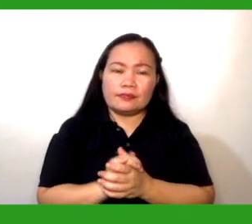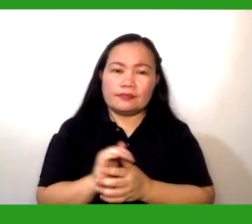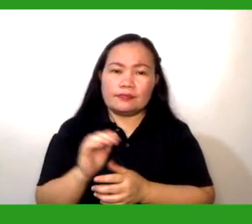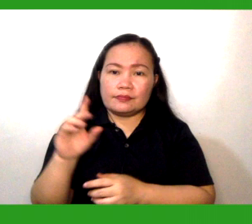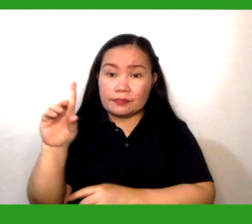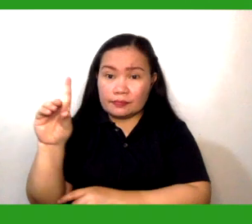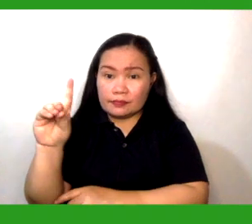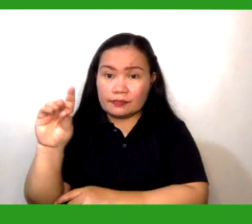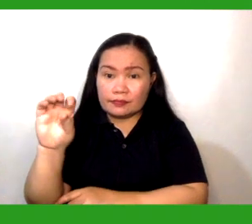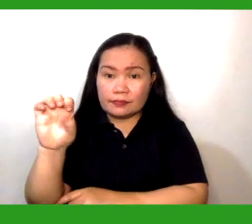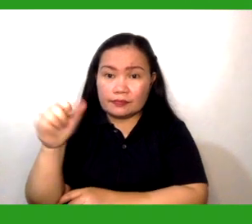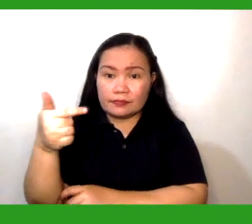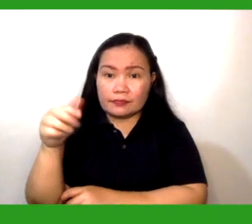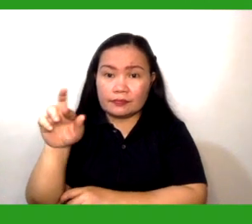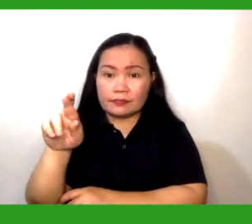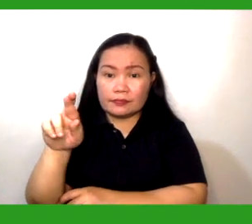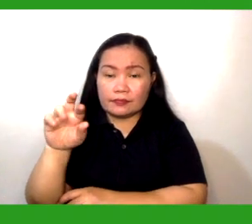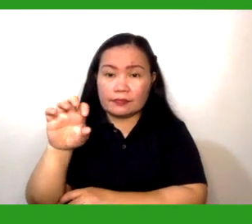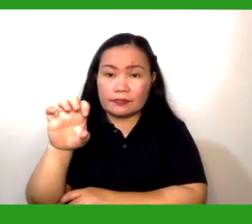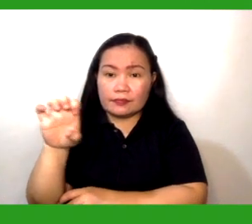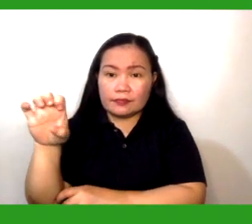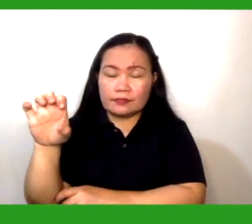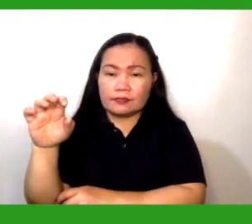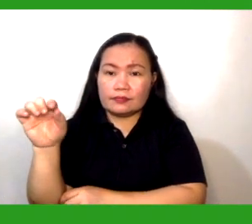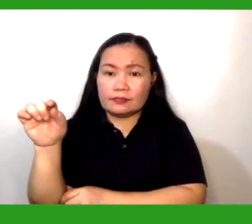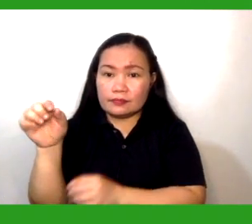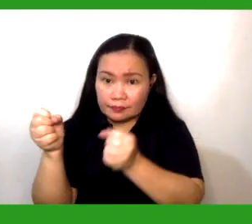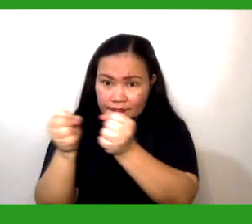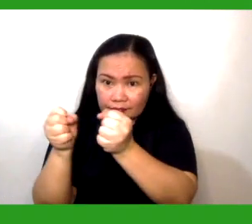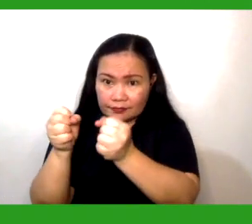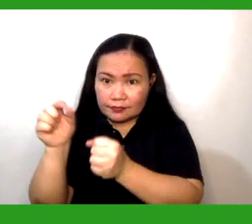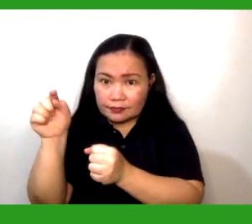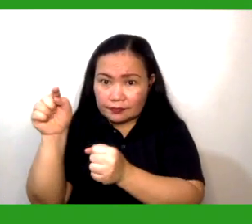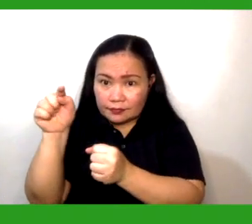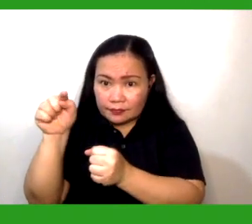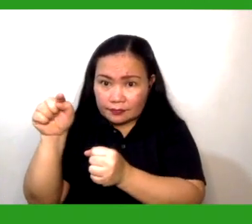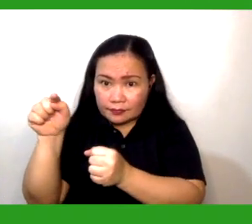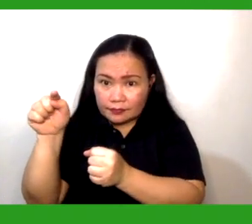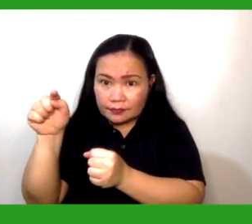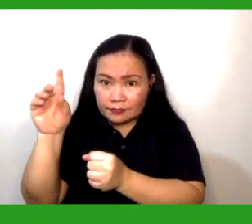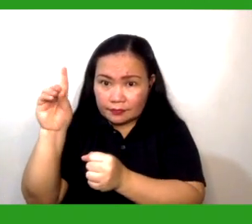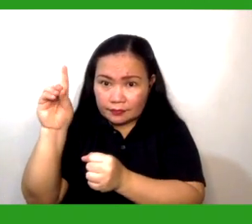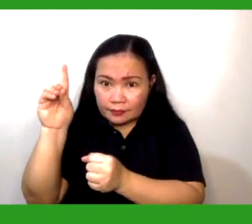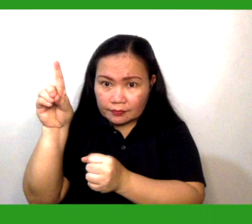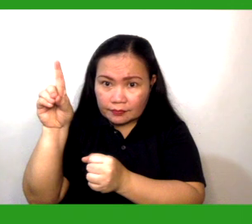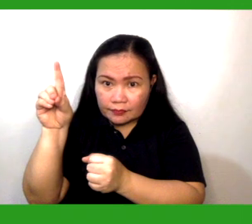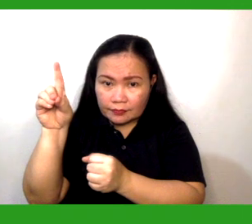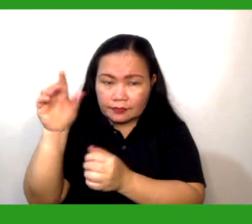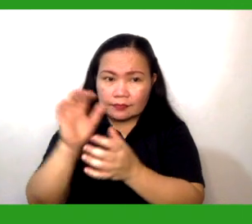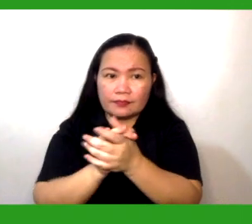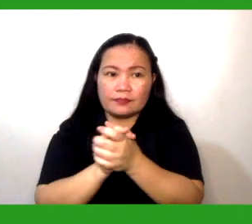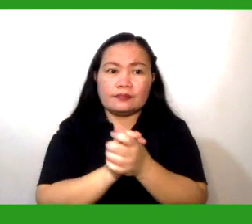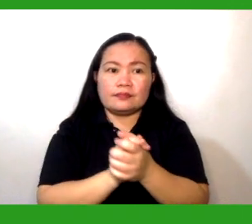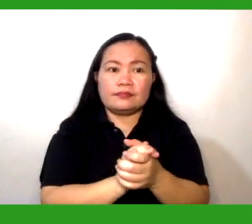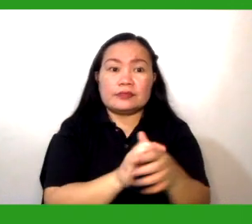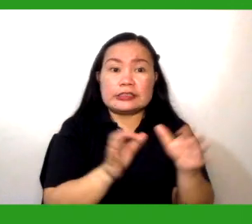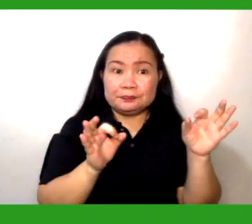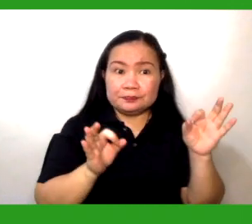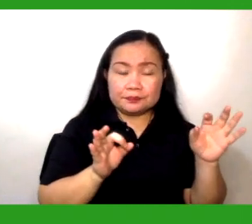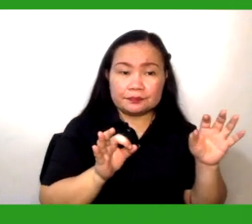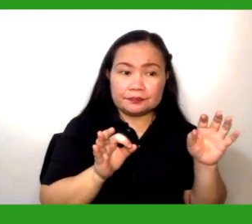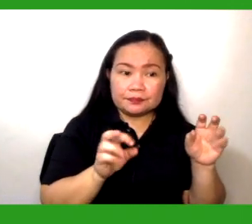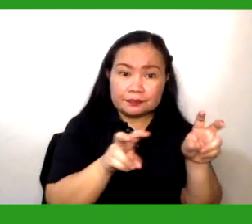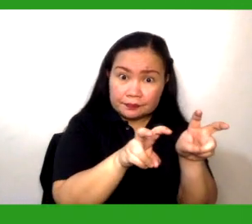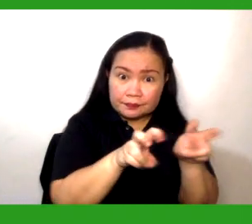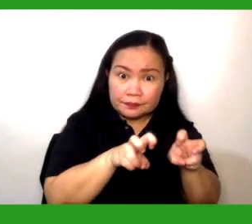for degree. Itong maliit na bilog po natin dito. Next. So, the freezing point, okay, the freezing